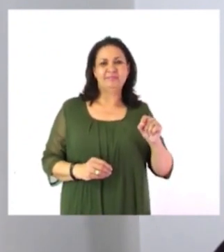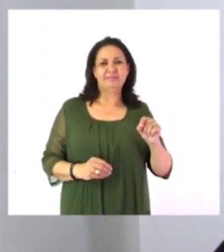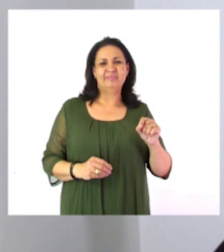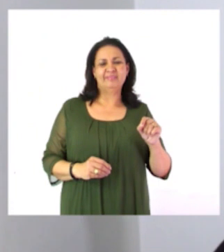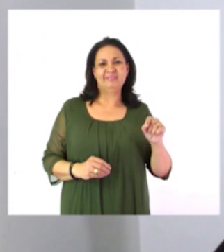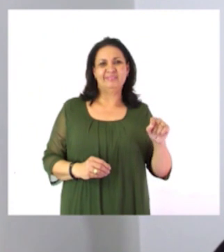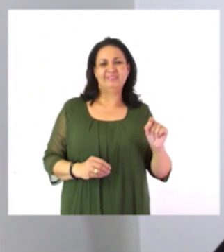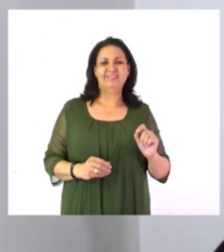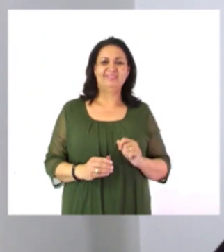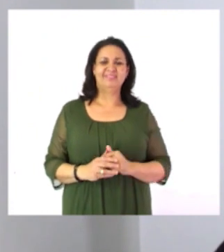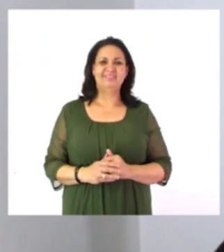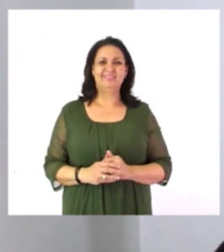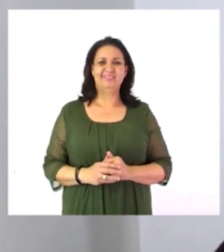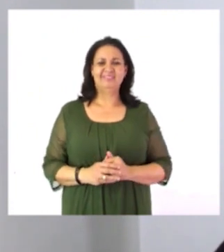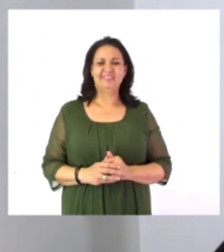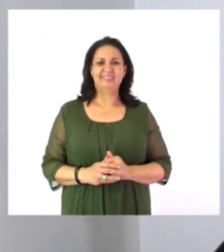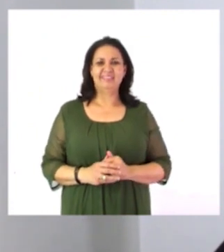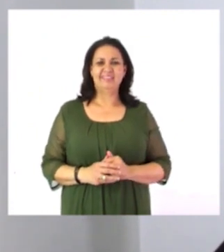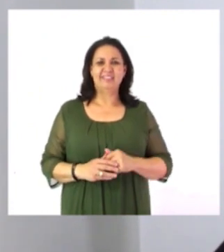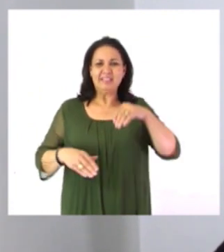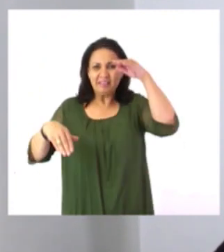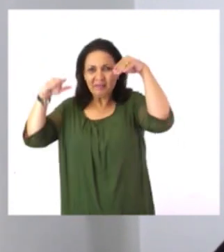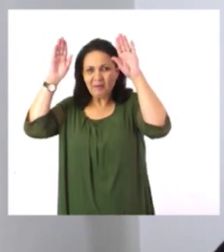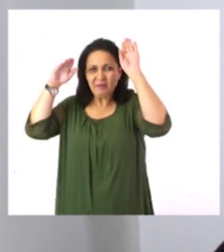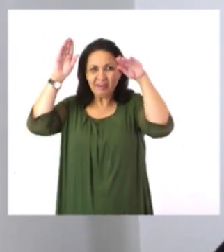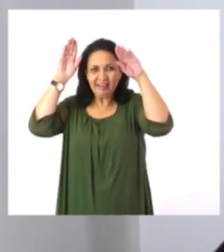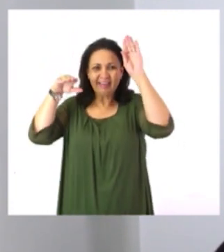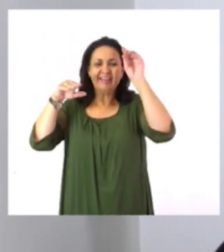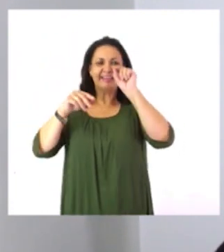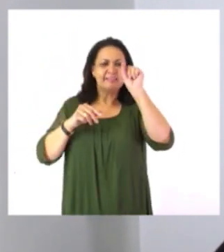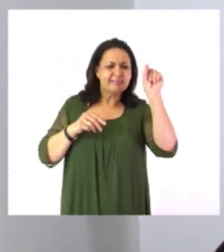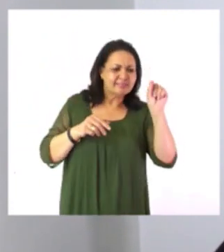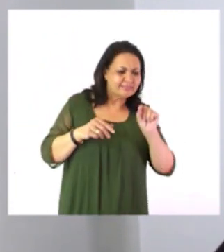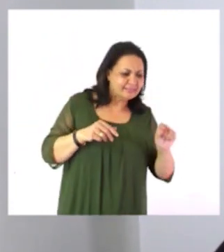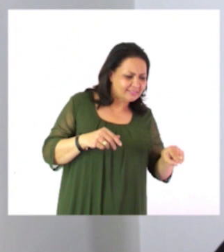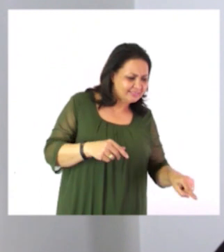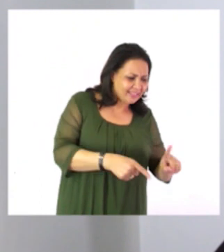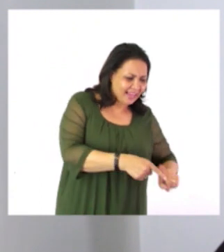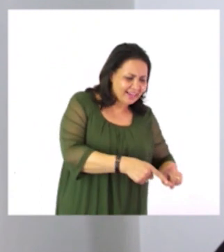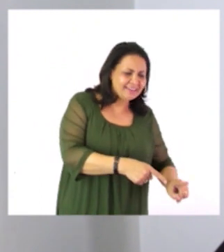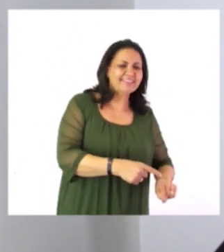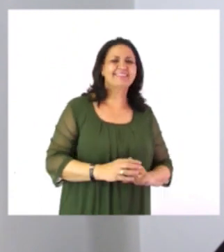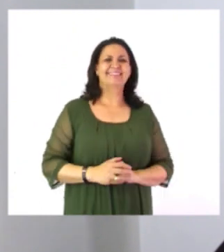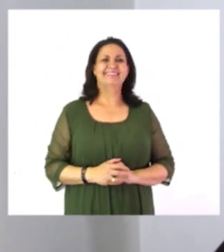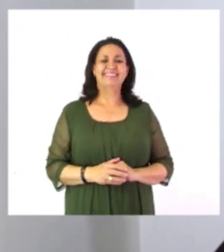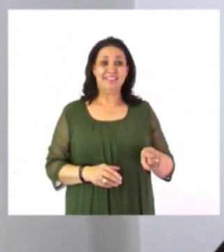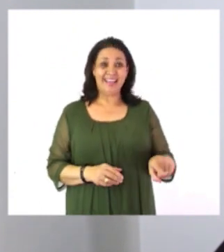paper. And get the donkey to the carrot. Are you there?